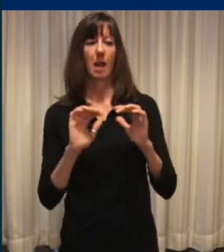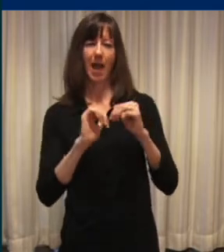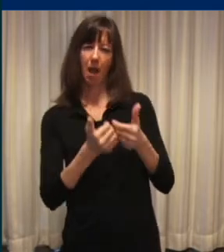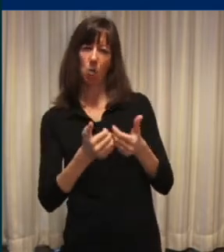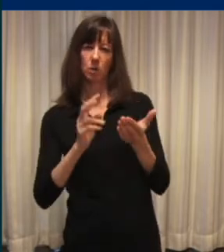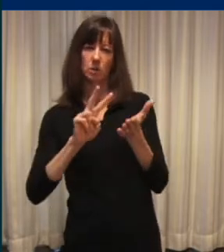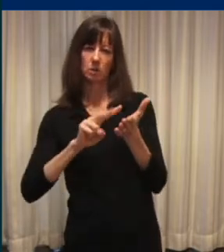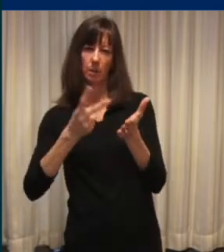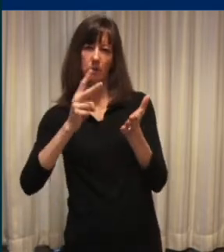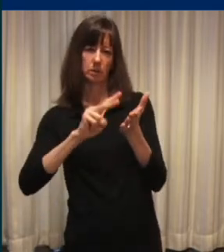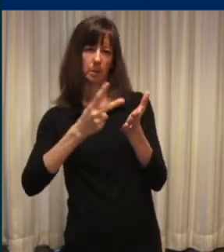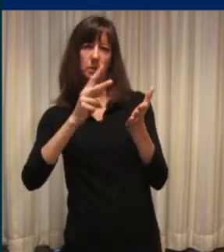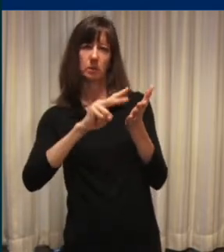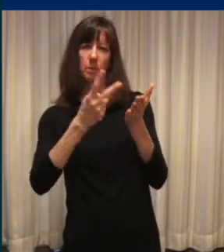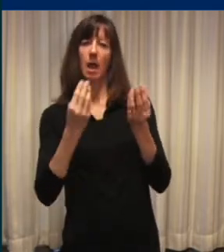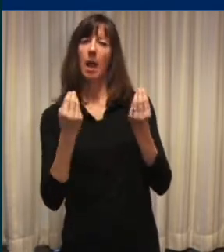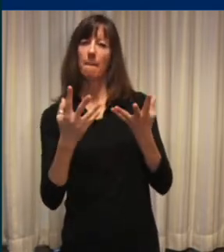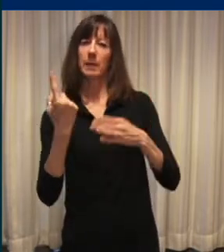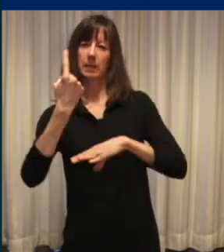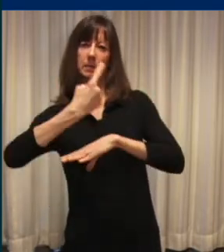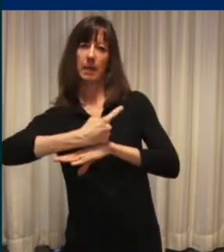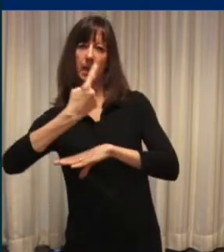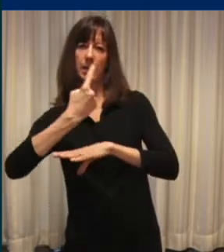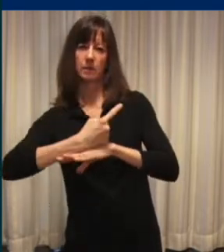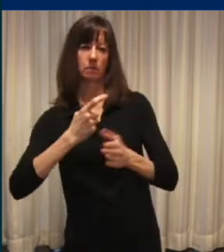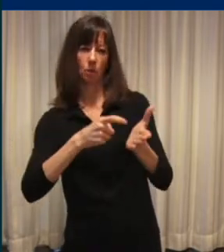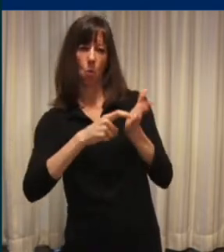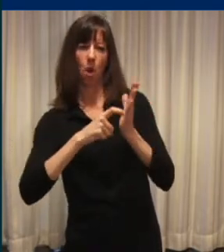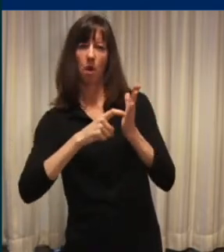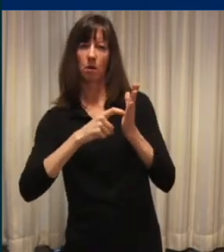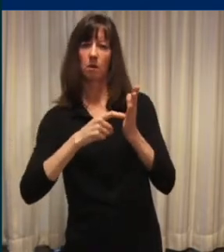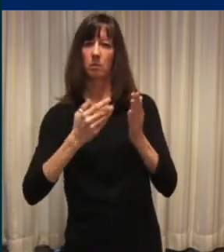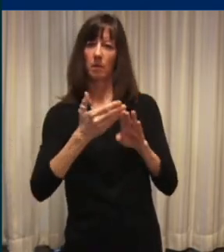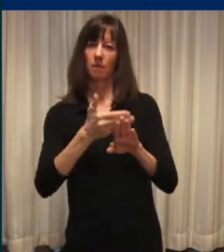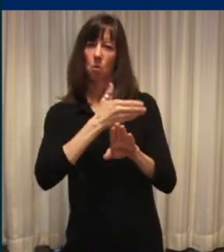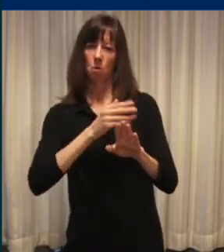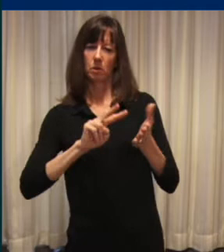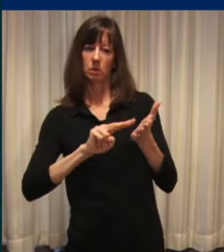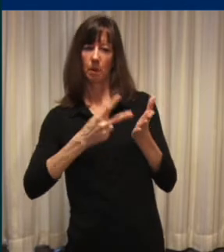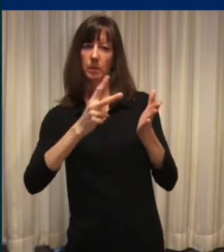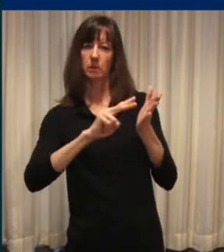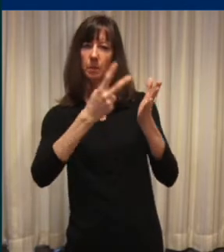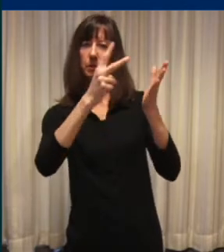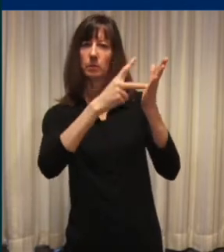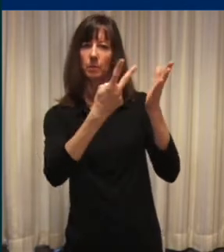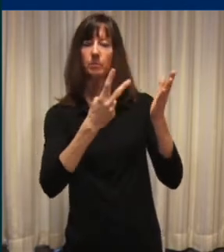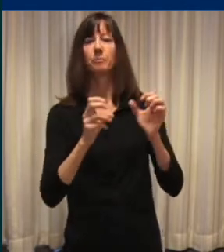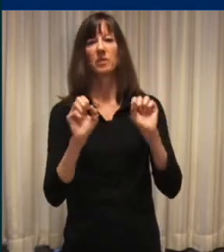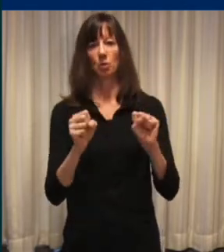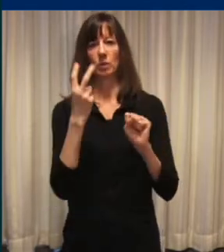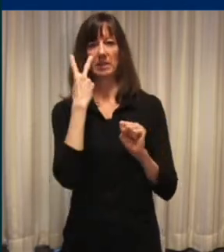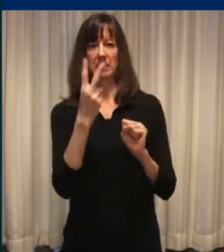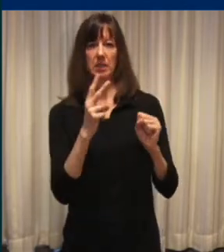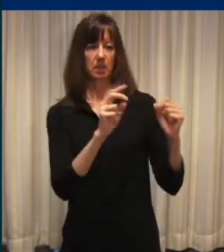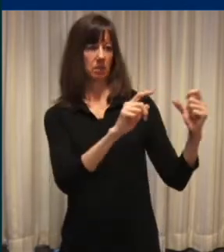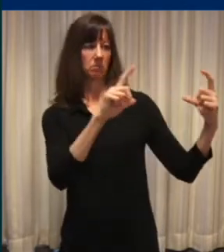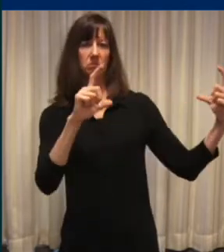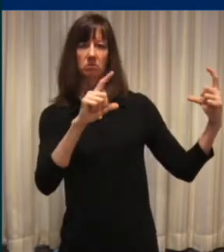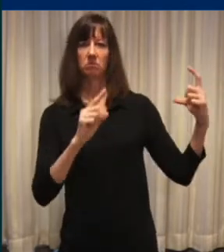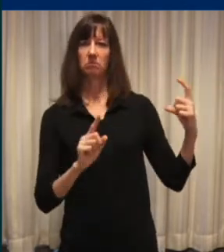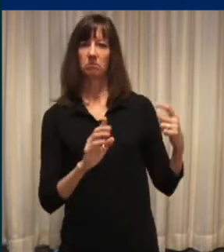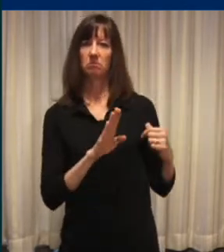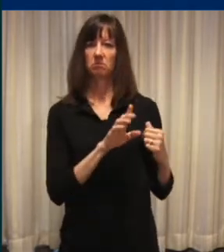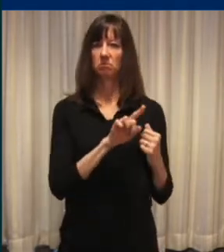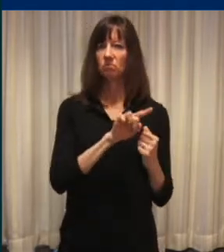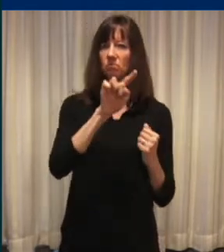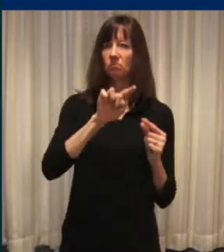of days it takes for the number of cases to double. And you can kind of see that if you read into the graph. But basically,